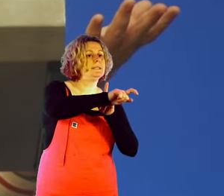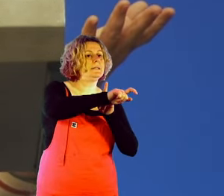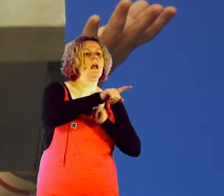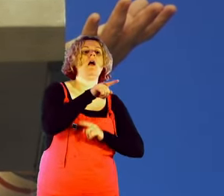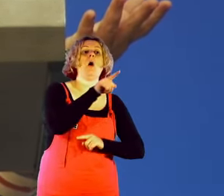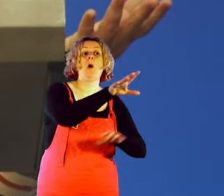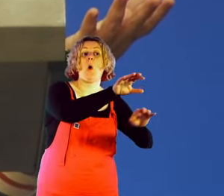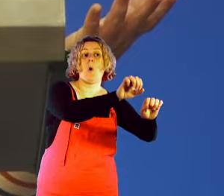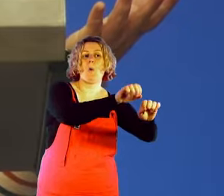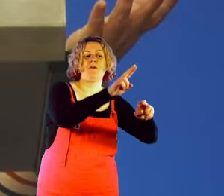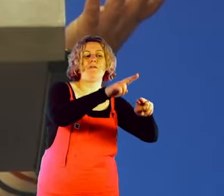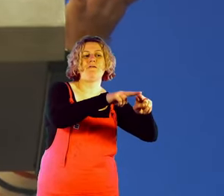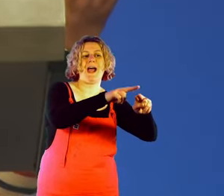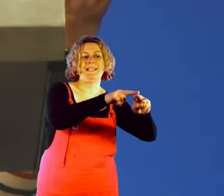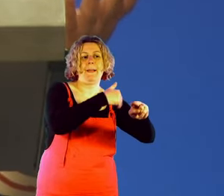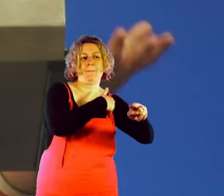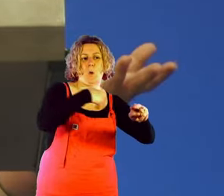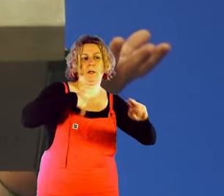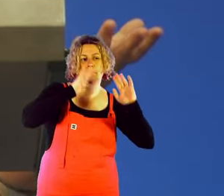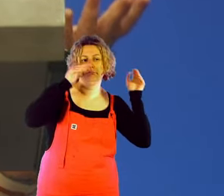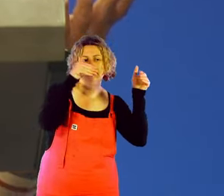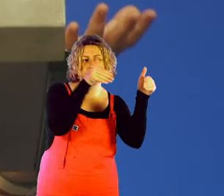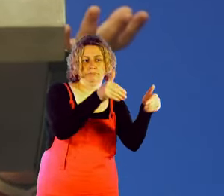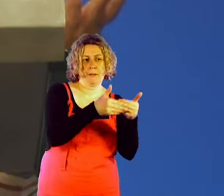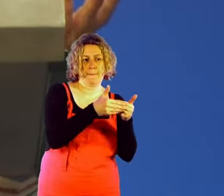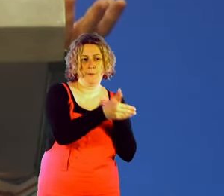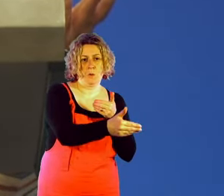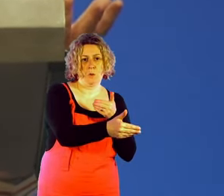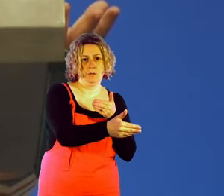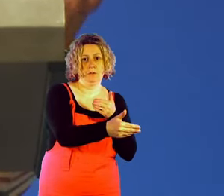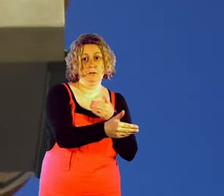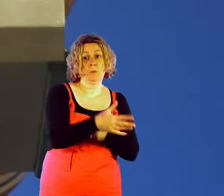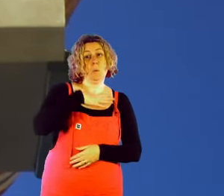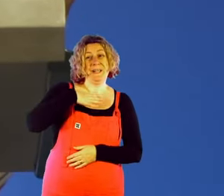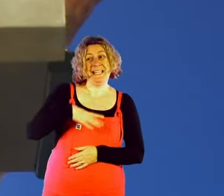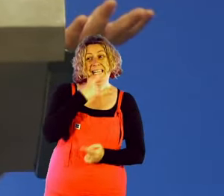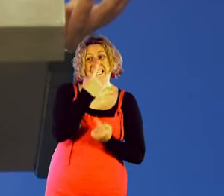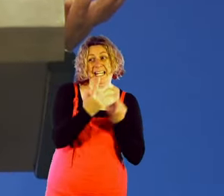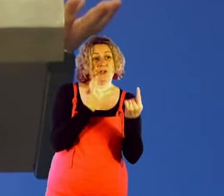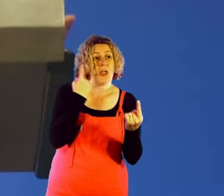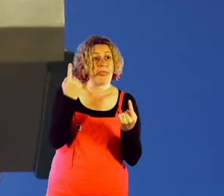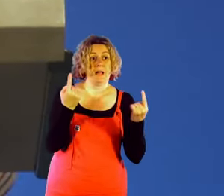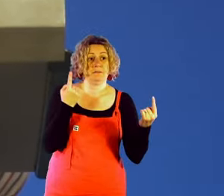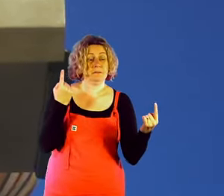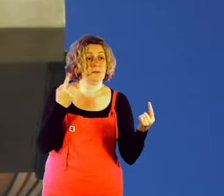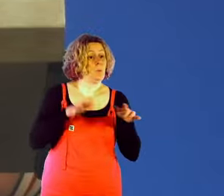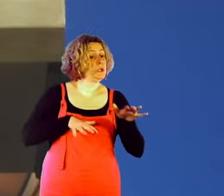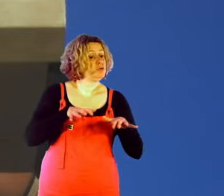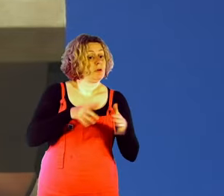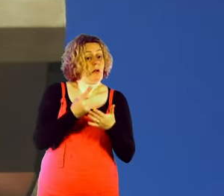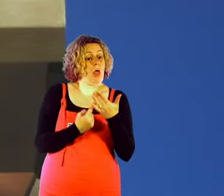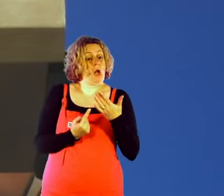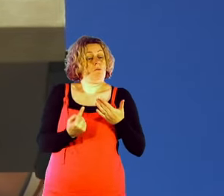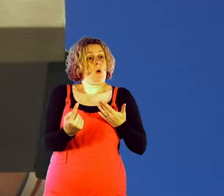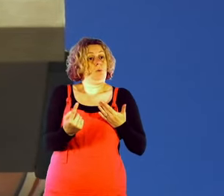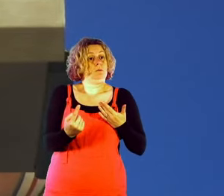not be alone. And yet, because of our sin, our relationships are